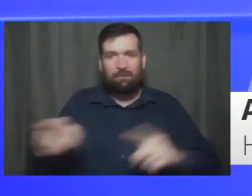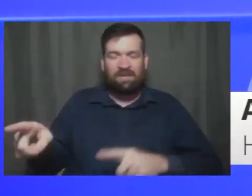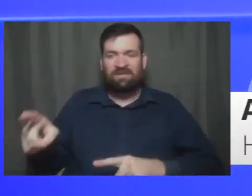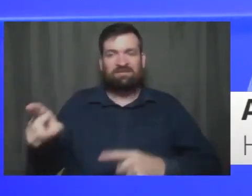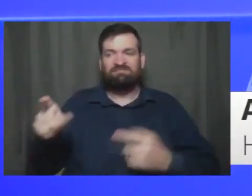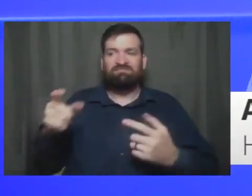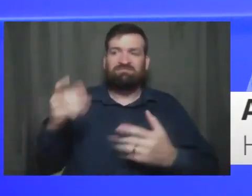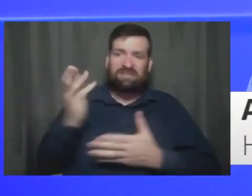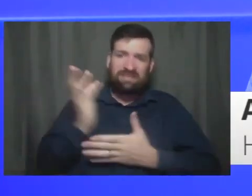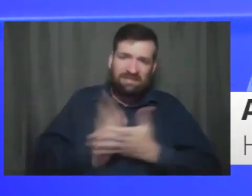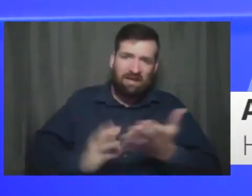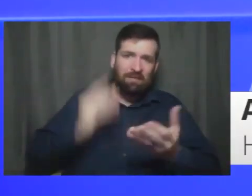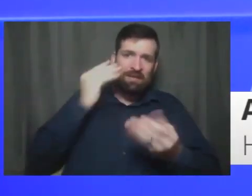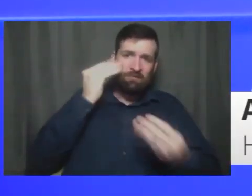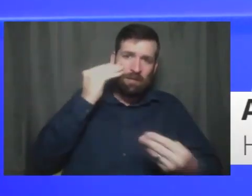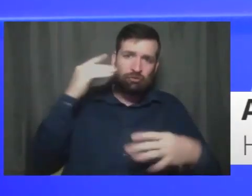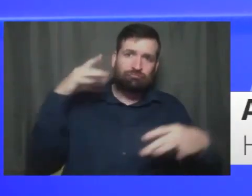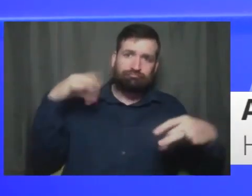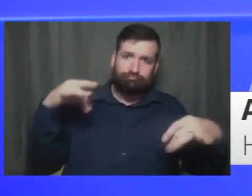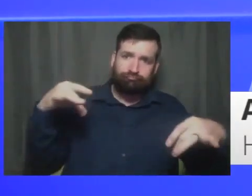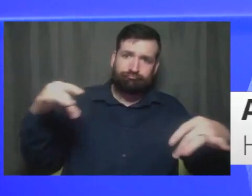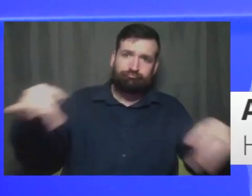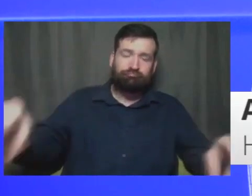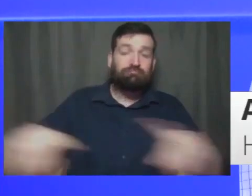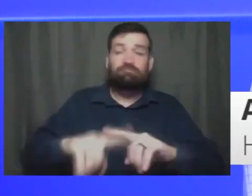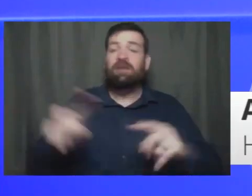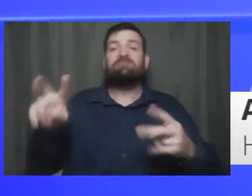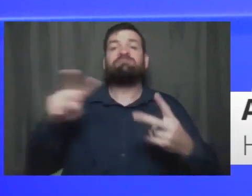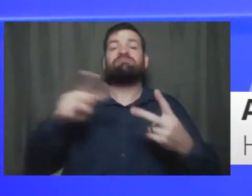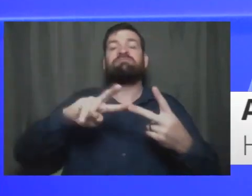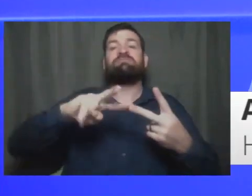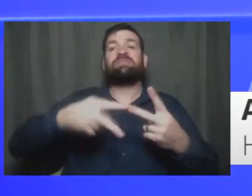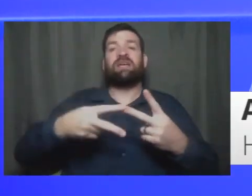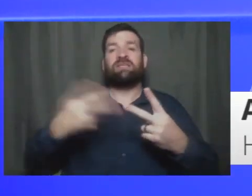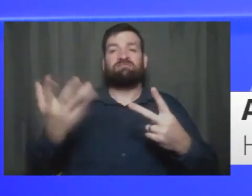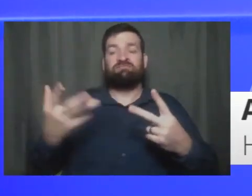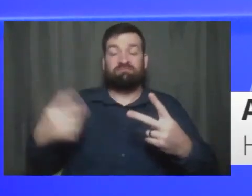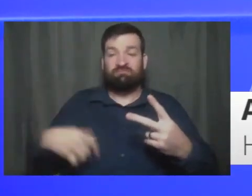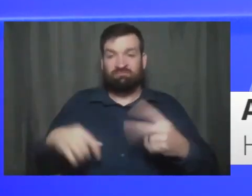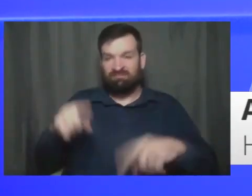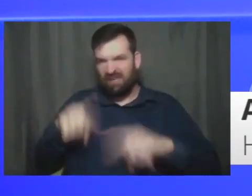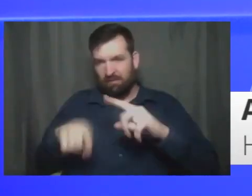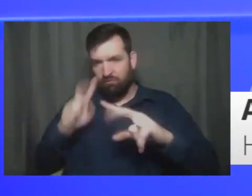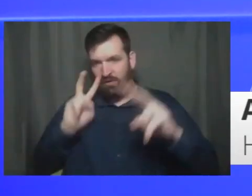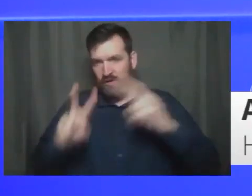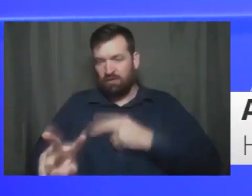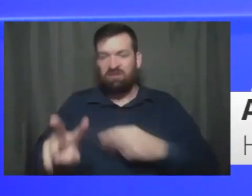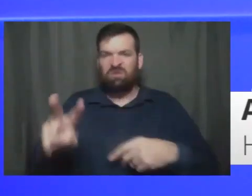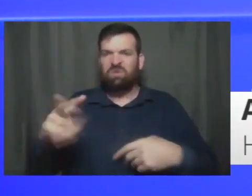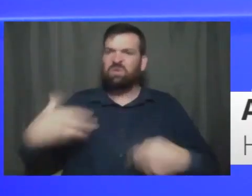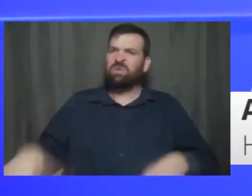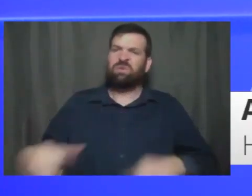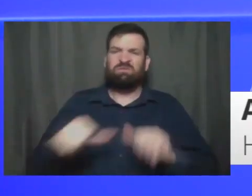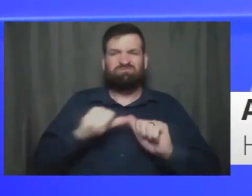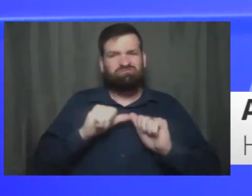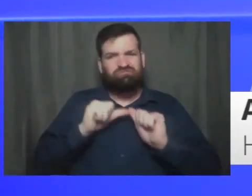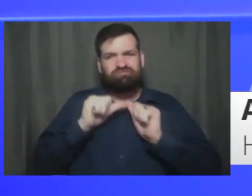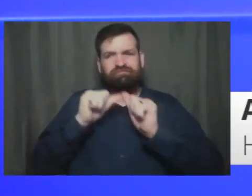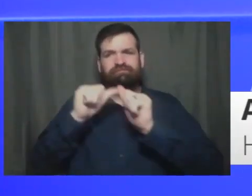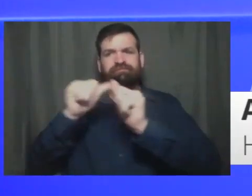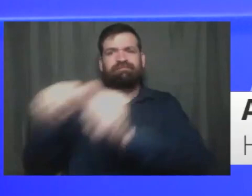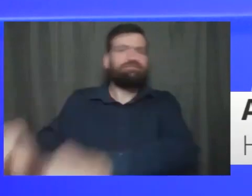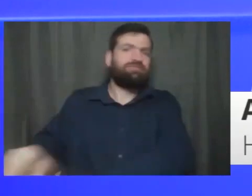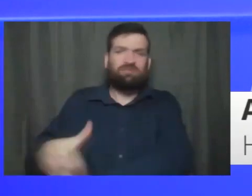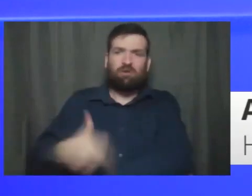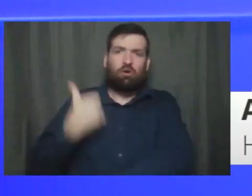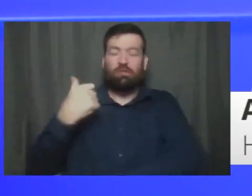as we're learning as we go. The second thing, besides unpredictability, is it's lasted so long. So I think people are built to handle